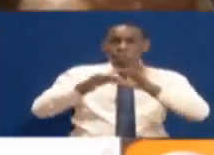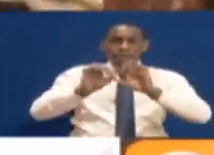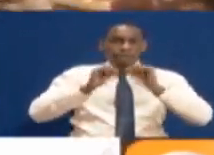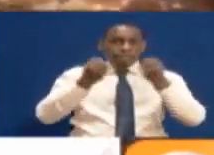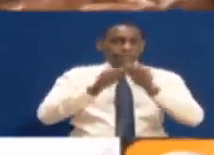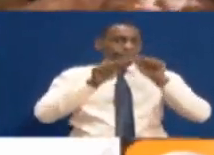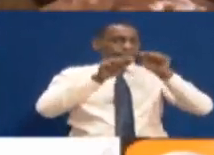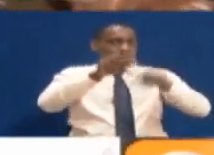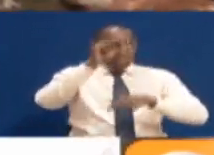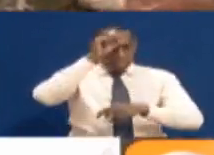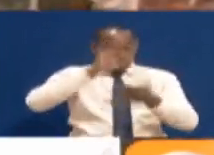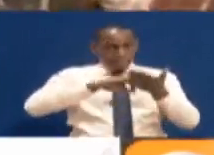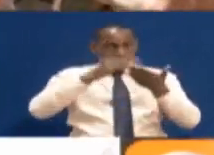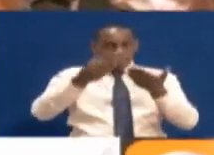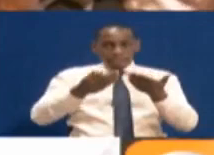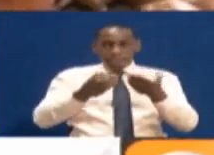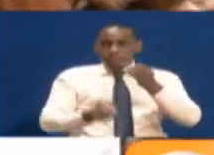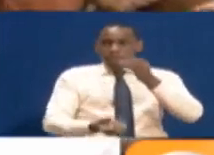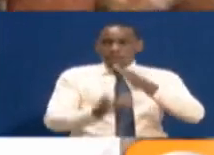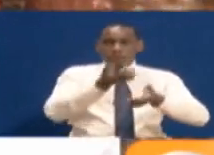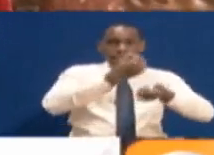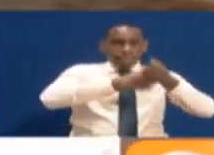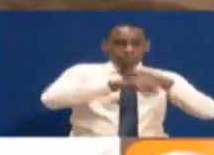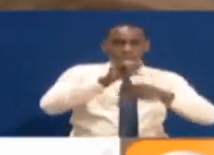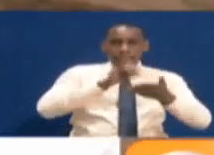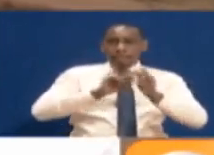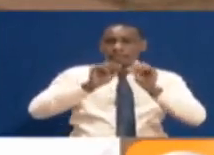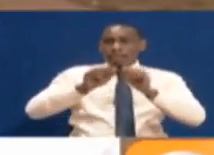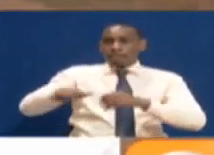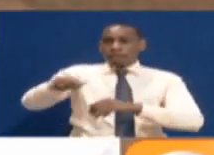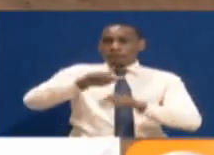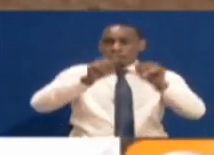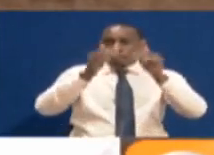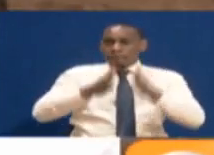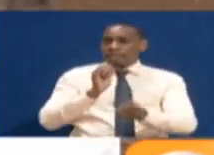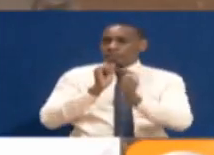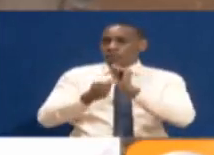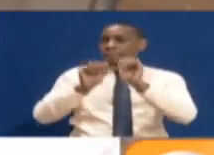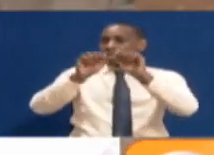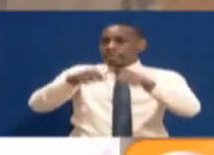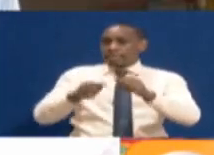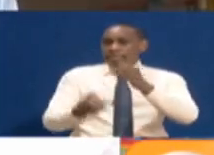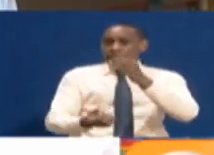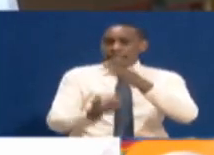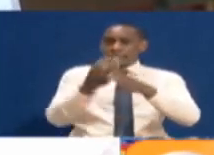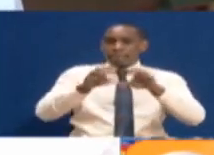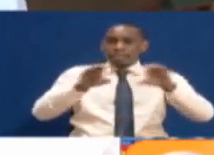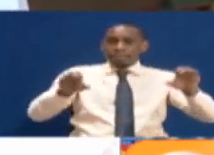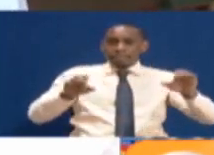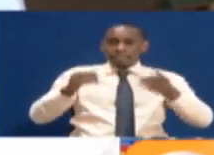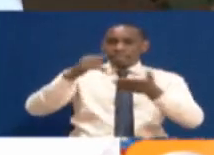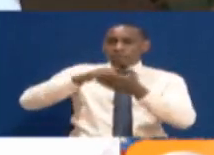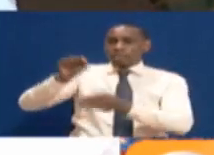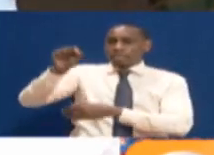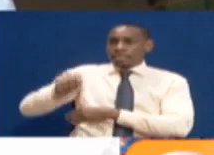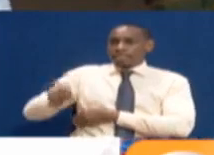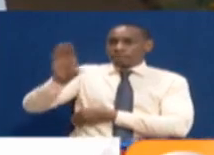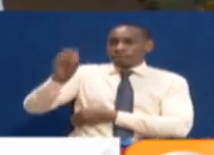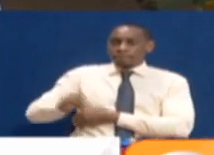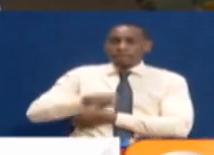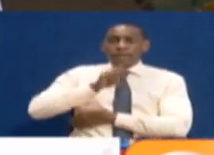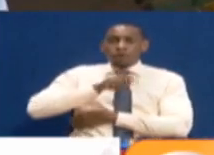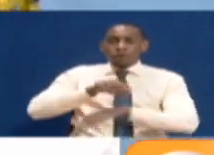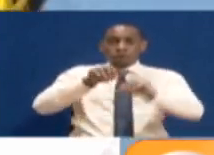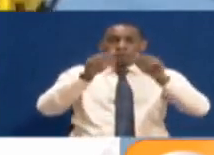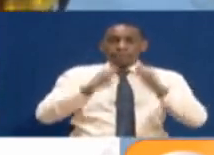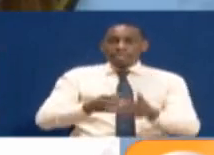is faulting the government for failing to put interventions that will make local farmers competitive with established markets such as South Africa. Poultry